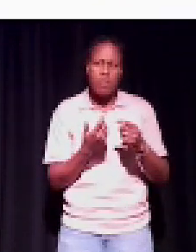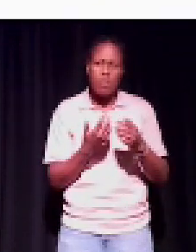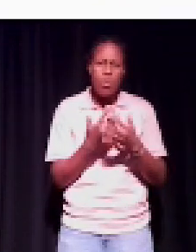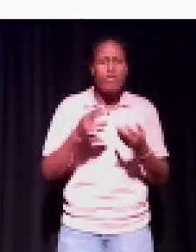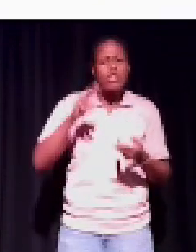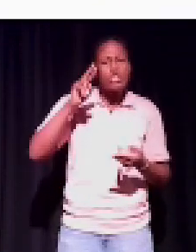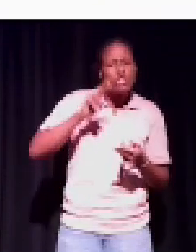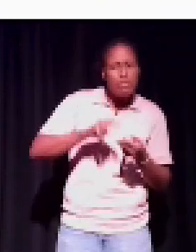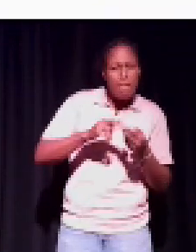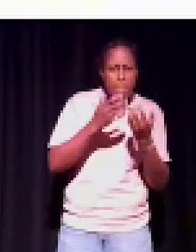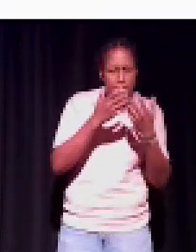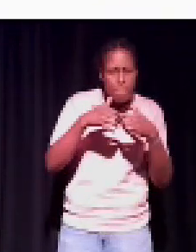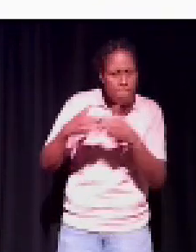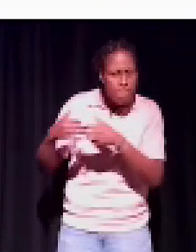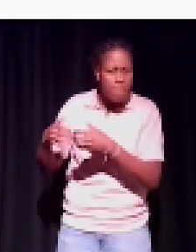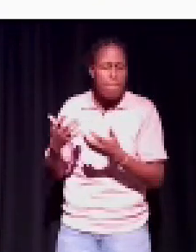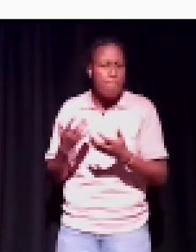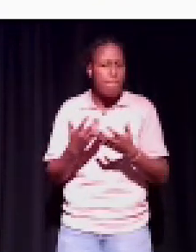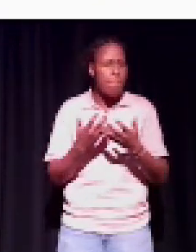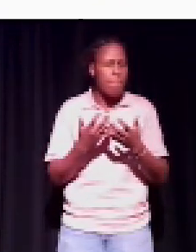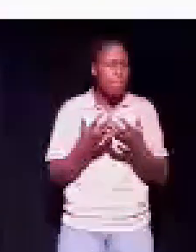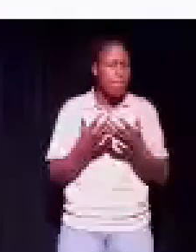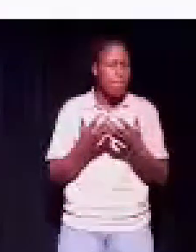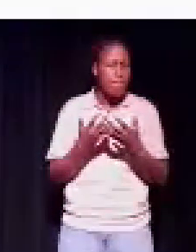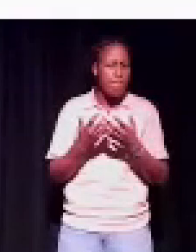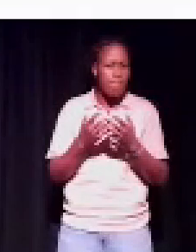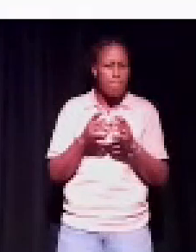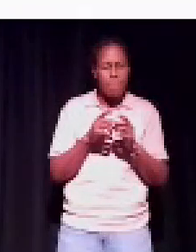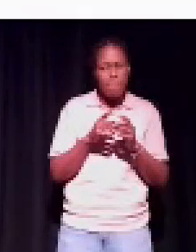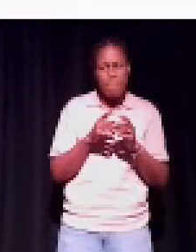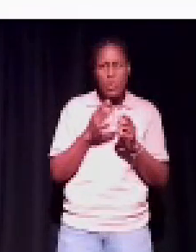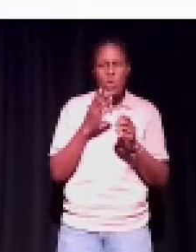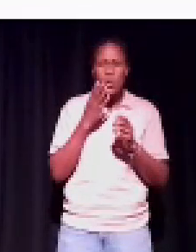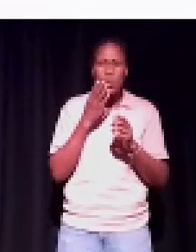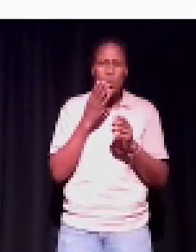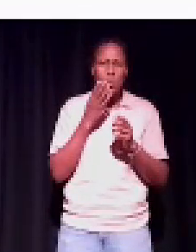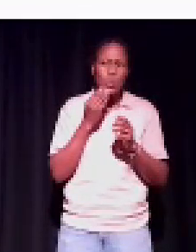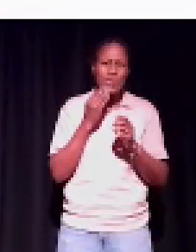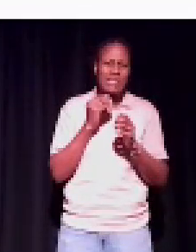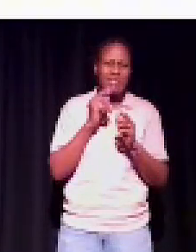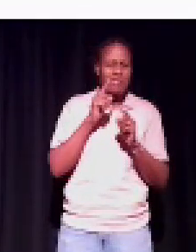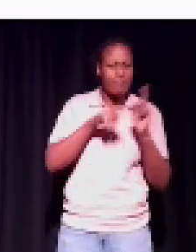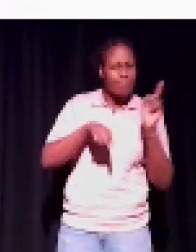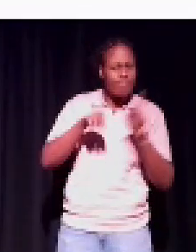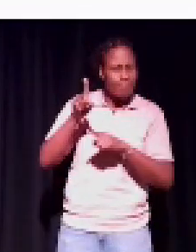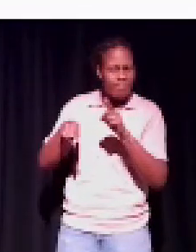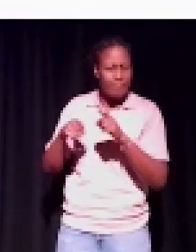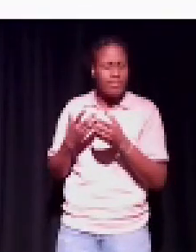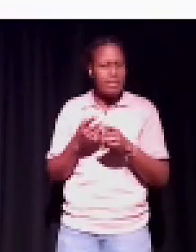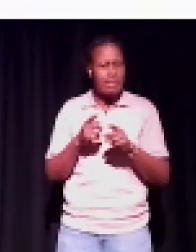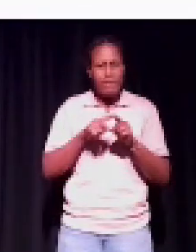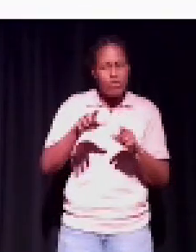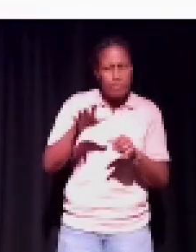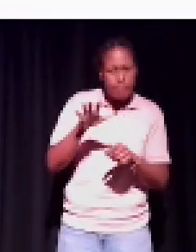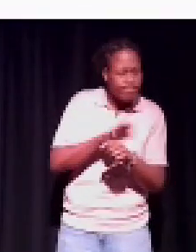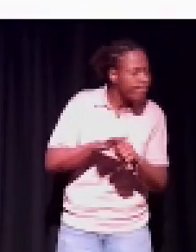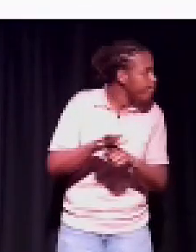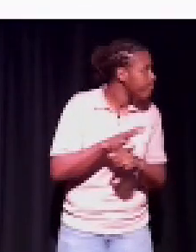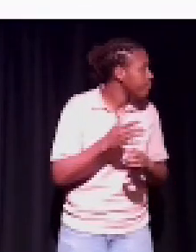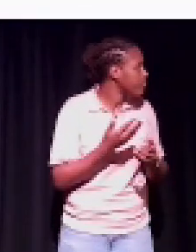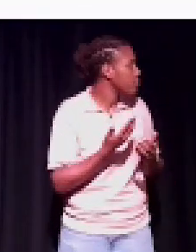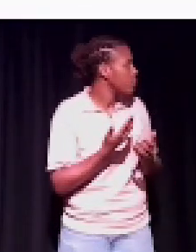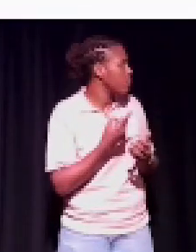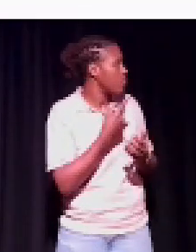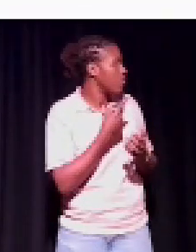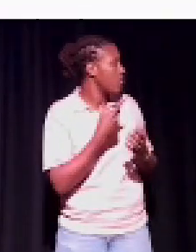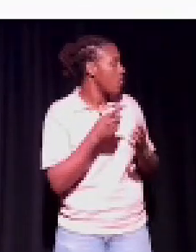of used in lots of different ways, and they can be used in lots of different settings. So these are things like the Arcana strum, Oddball,